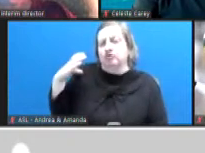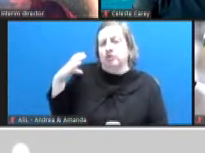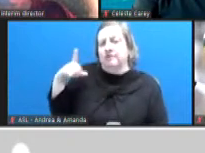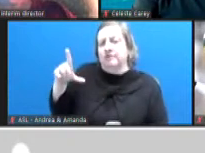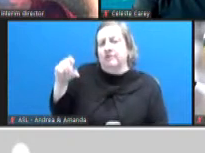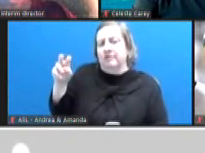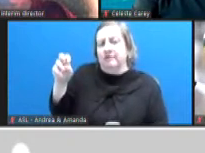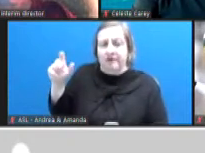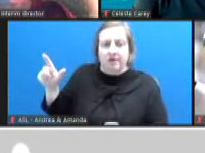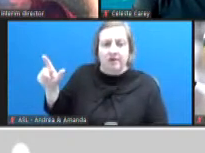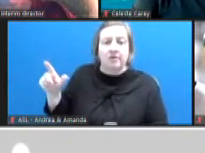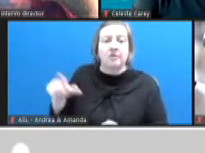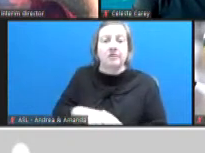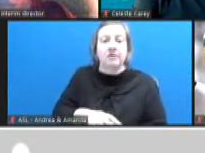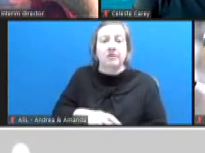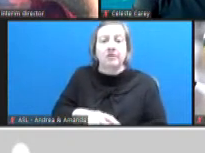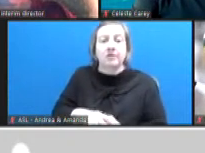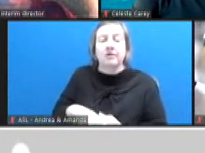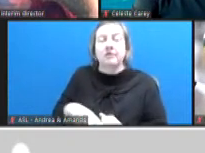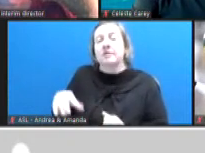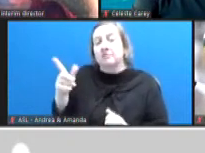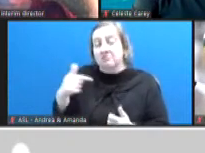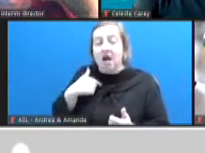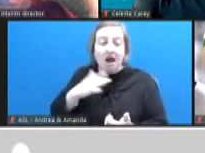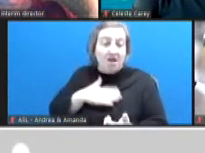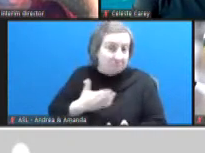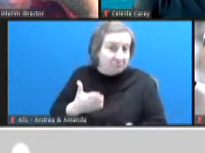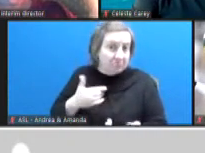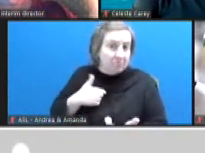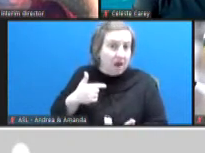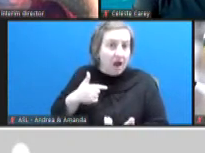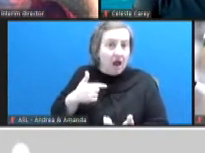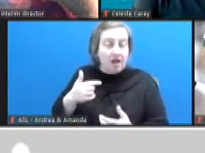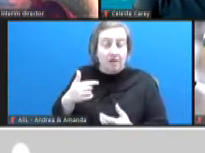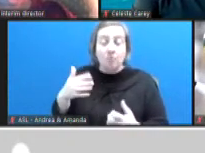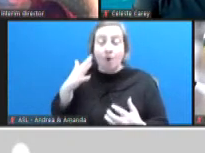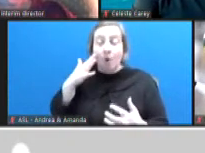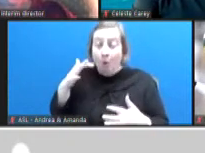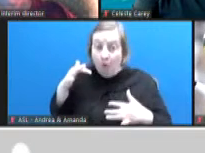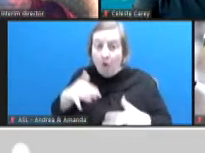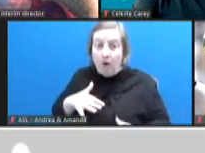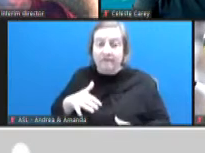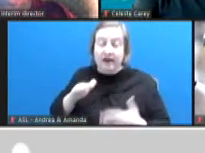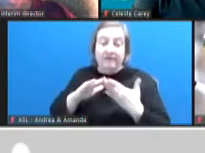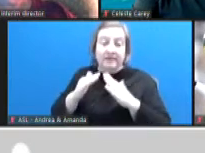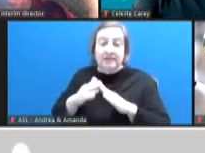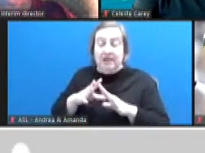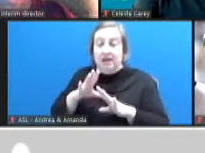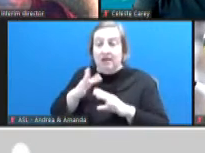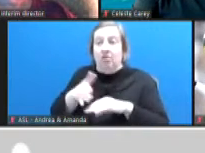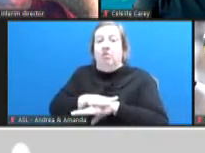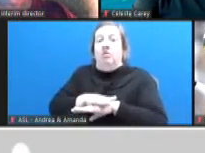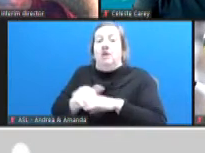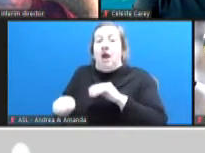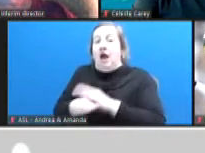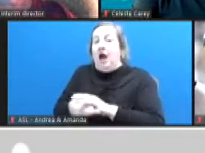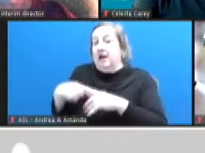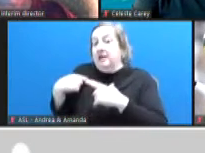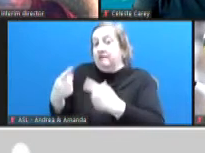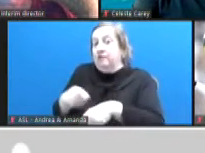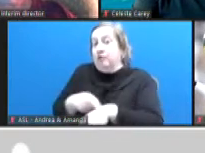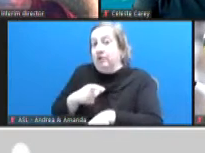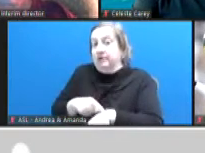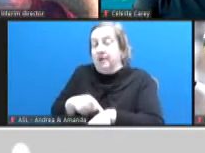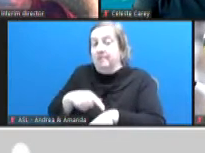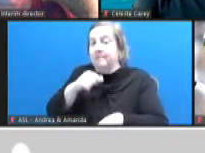mean, I acknowledge, I too am horrified that the city kept this covered up for so long. I am not at